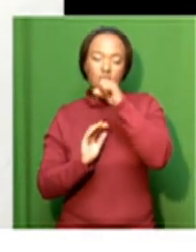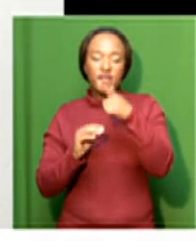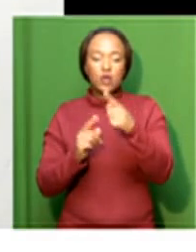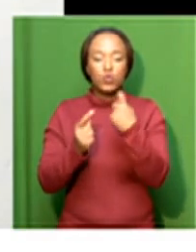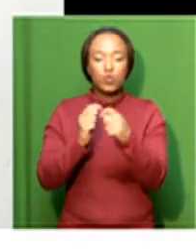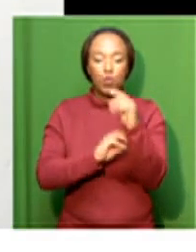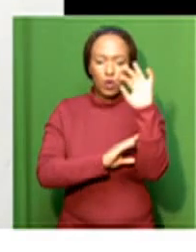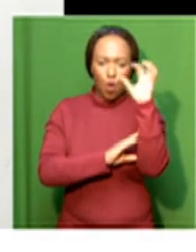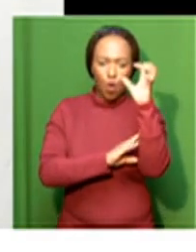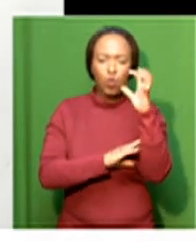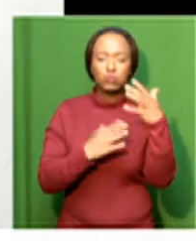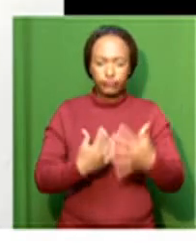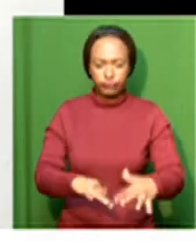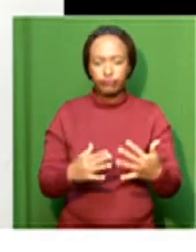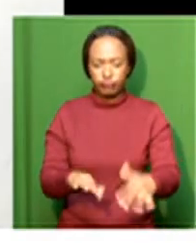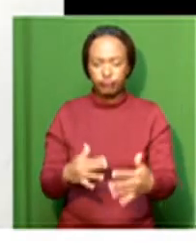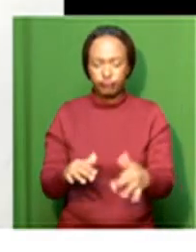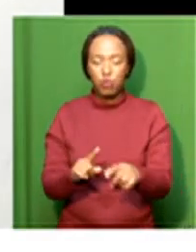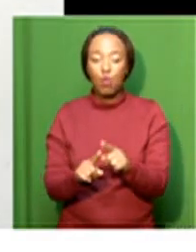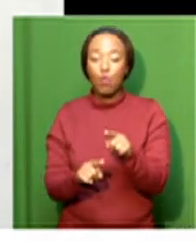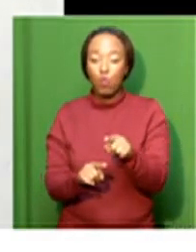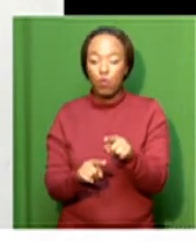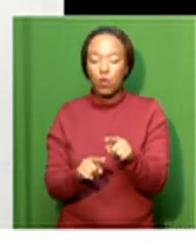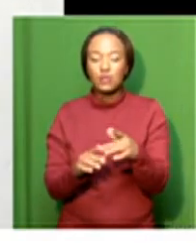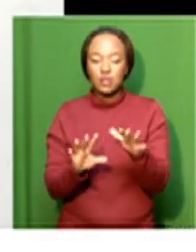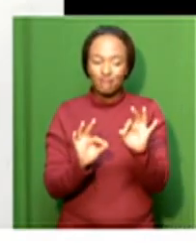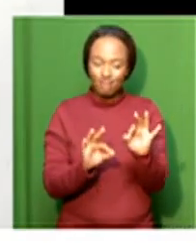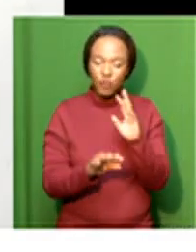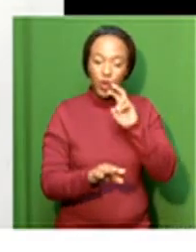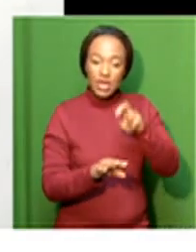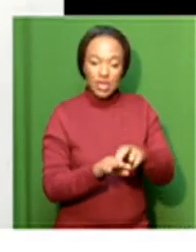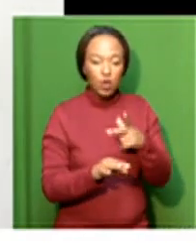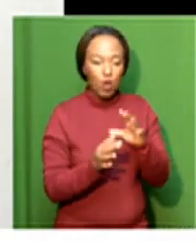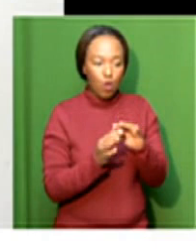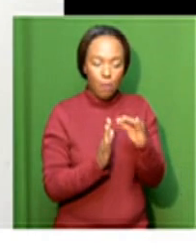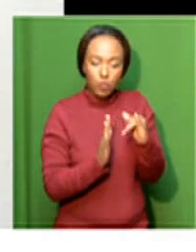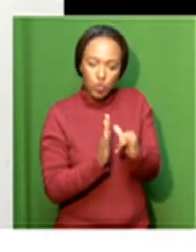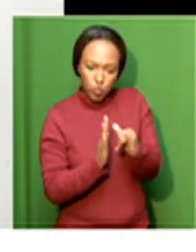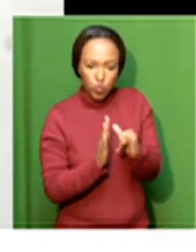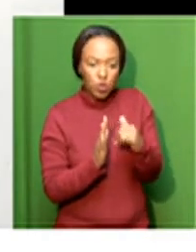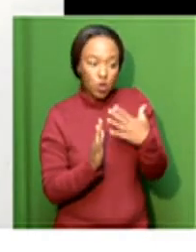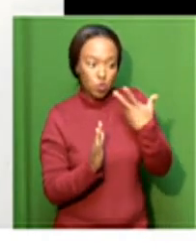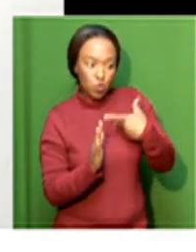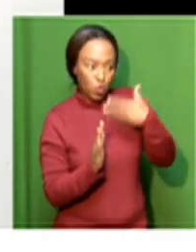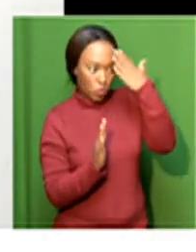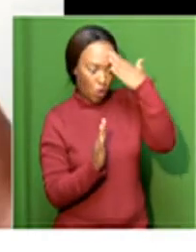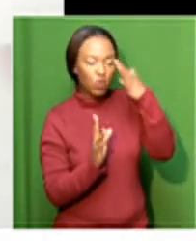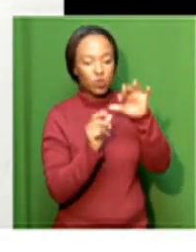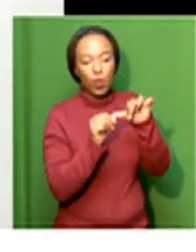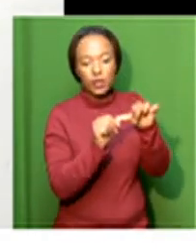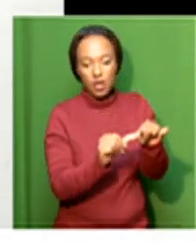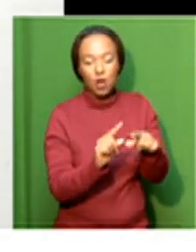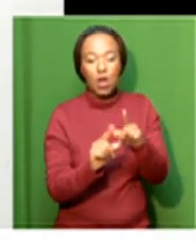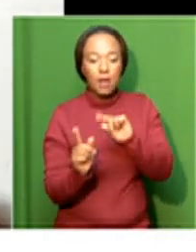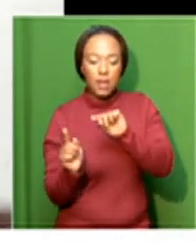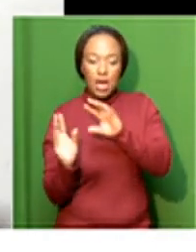too, So it's very needed in the industry that you remain true to what you know what I mean? Because when I